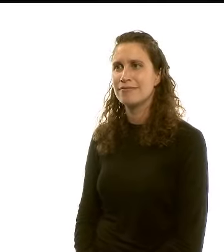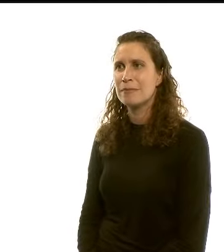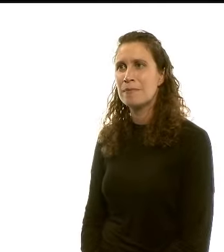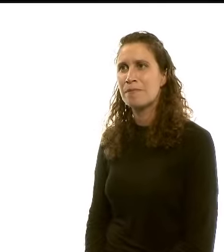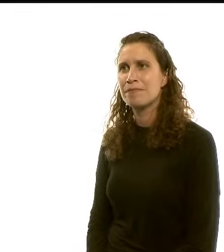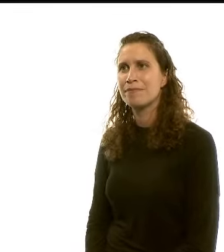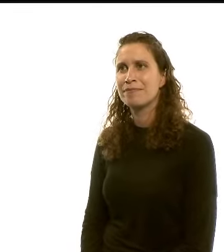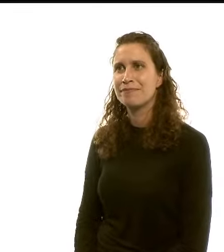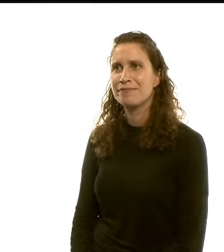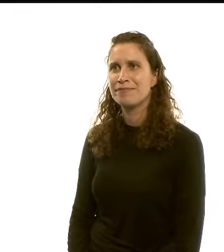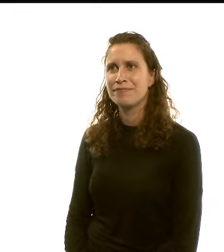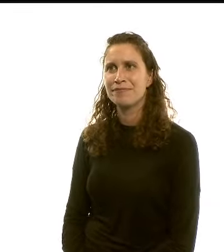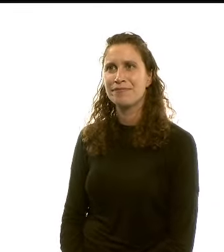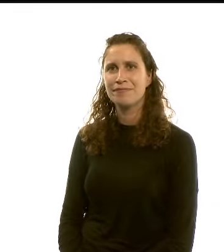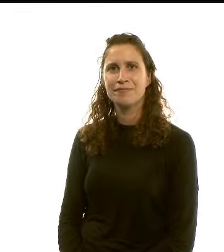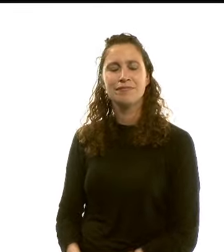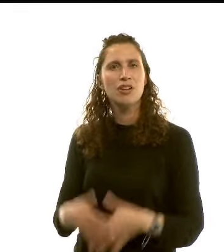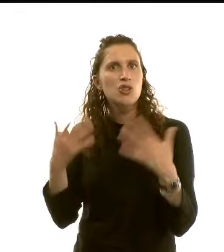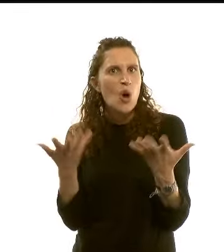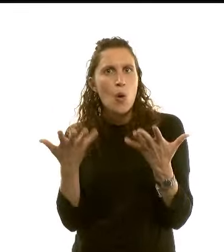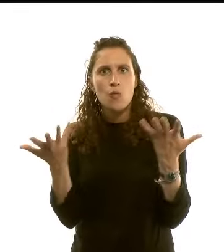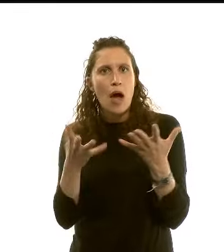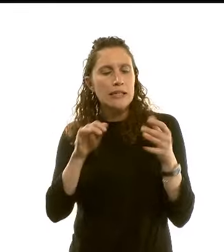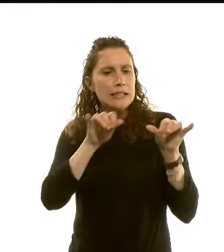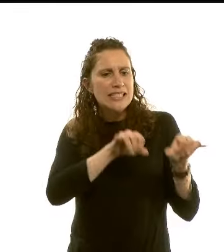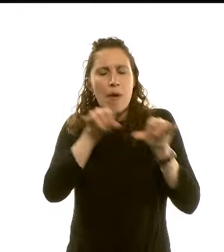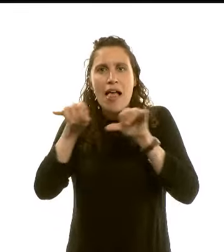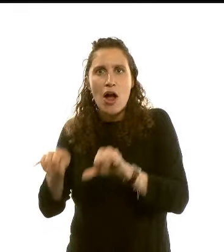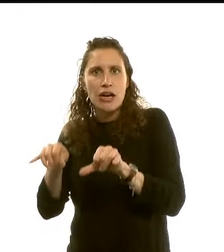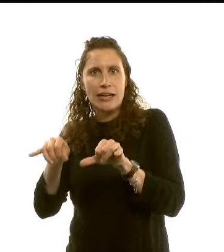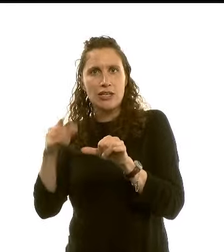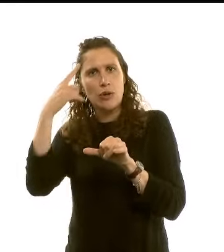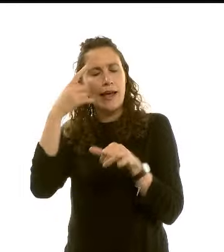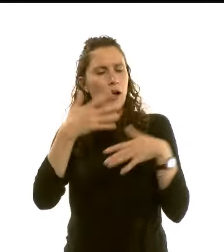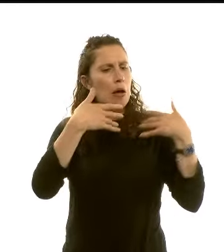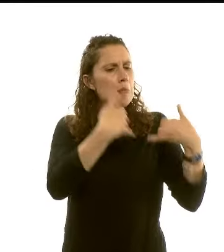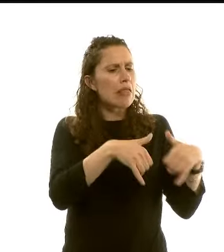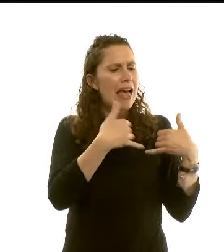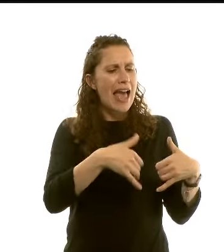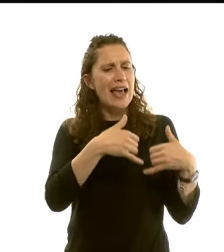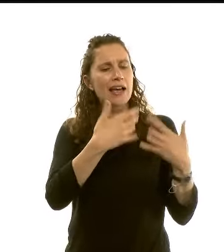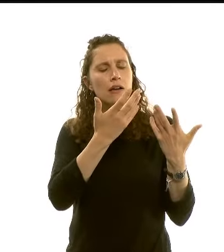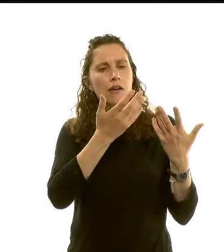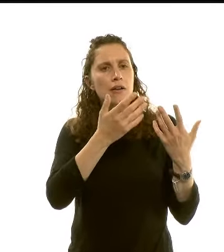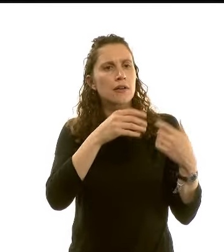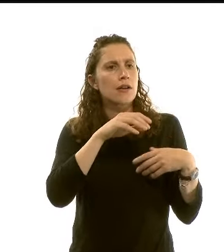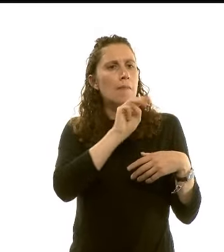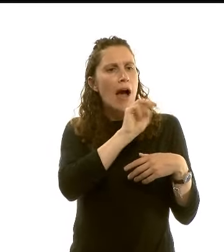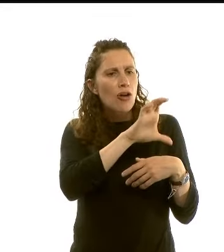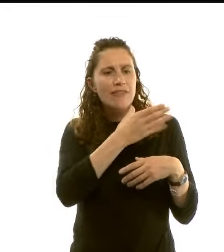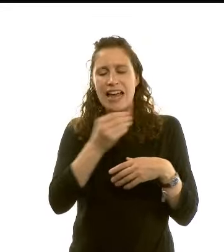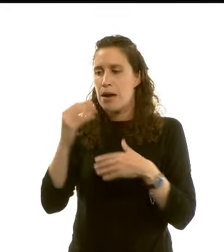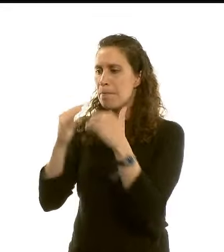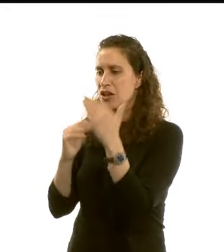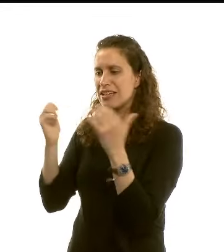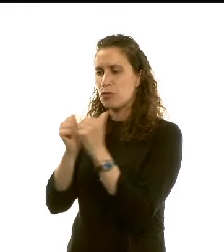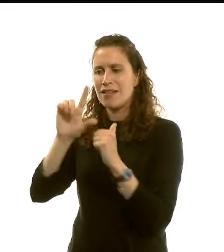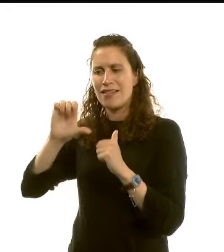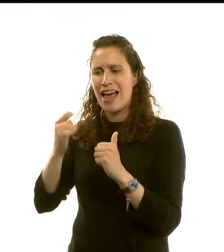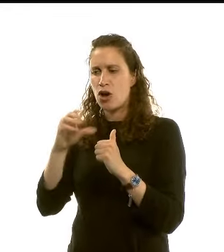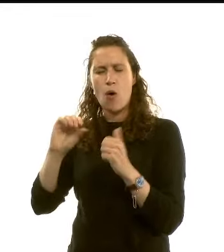what similarities do you think there are to playing Minecraft and building with Lego bricks? Oh, I love this question because